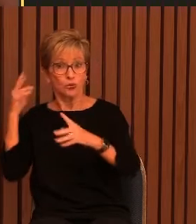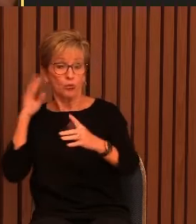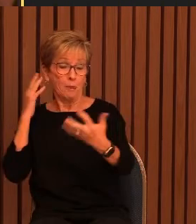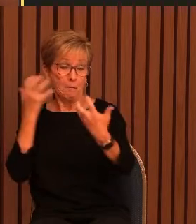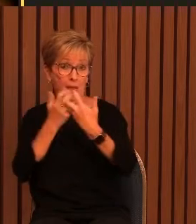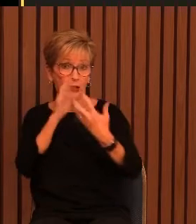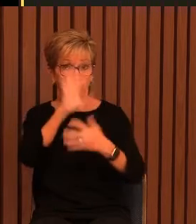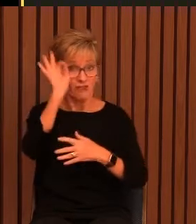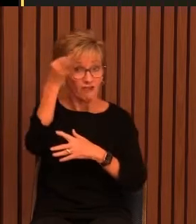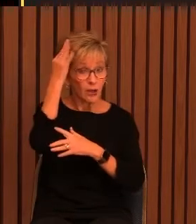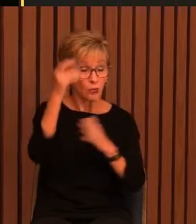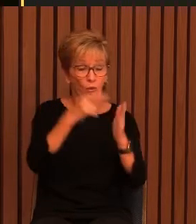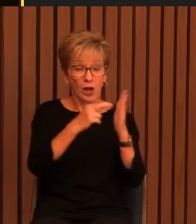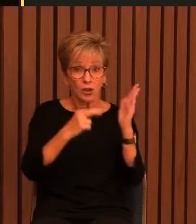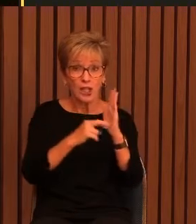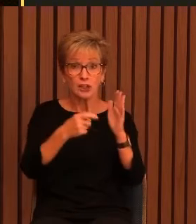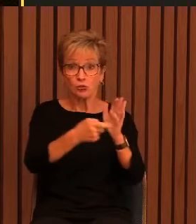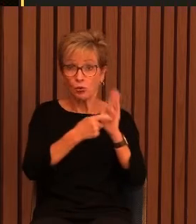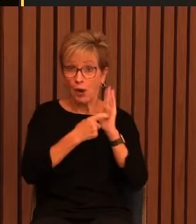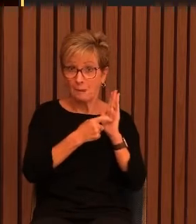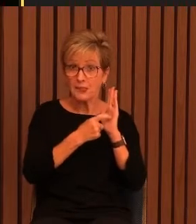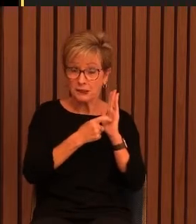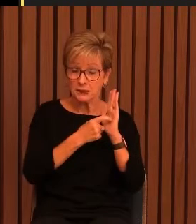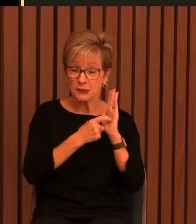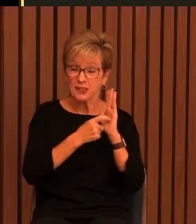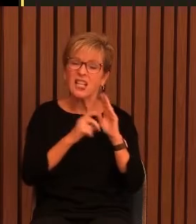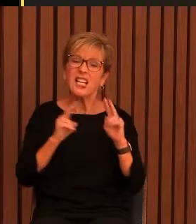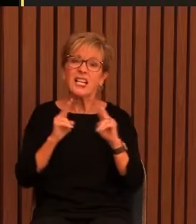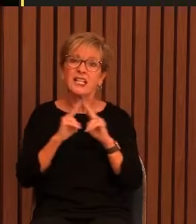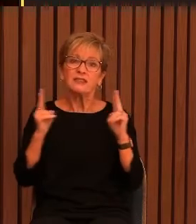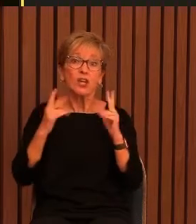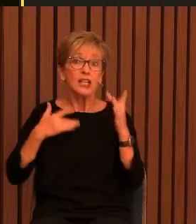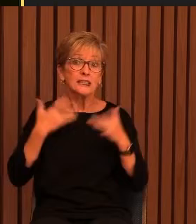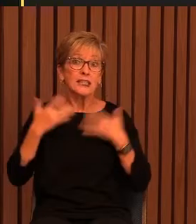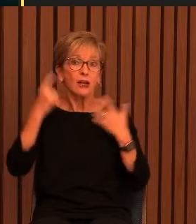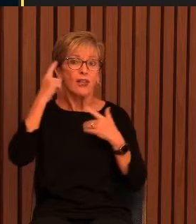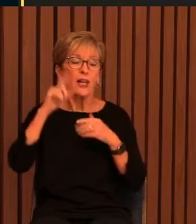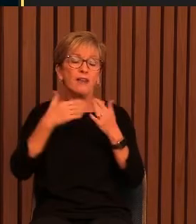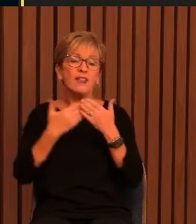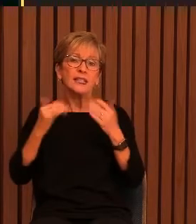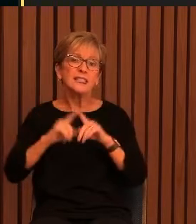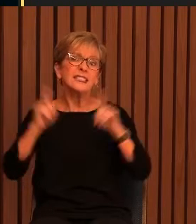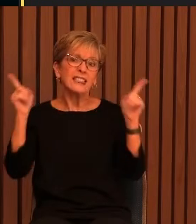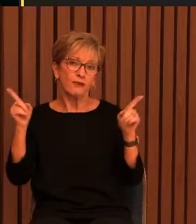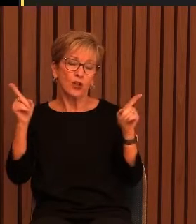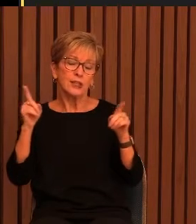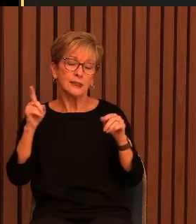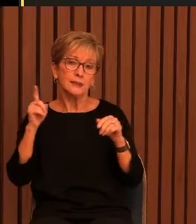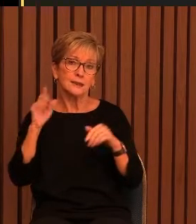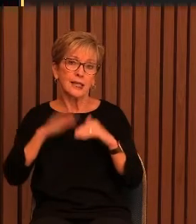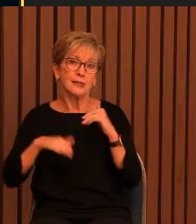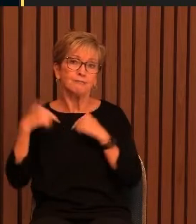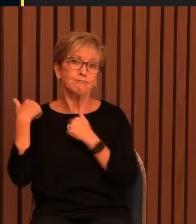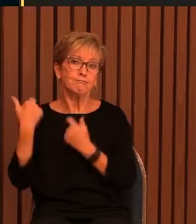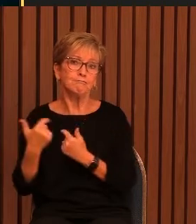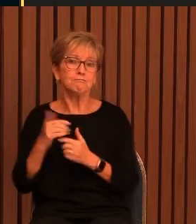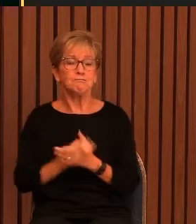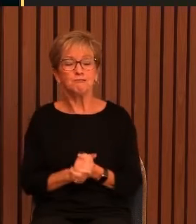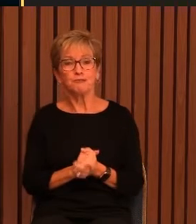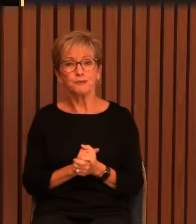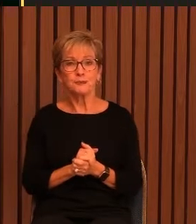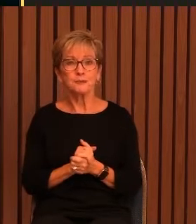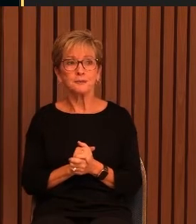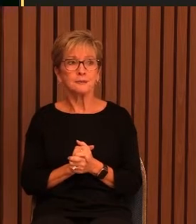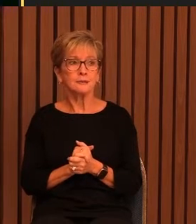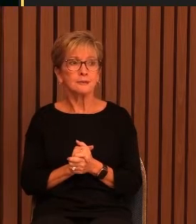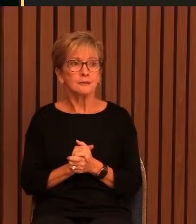regulations and requirements? So it's very exciting to think that things could look different moving forward. So